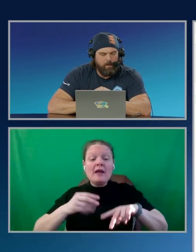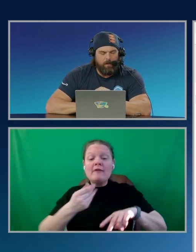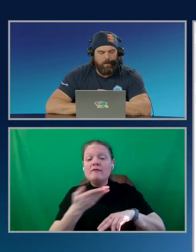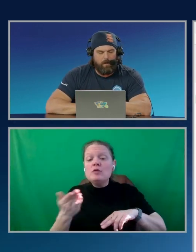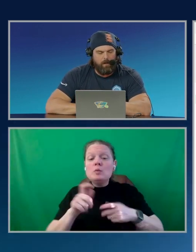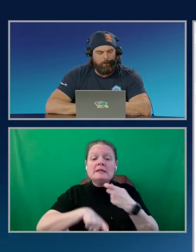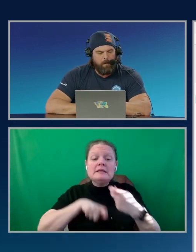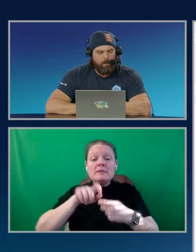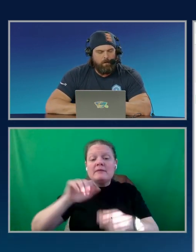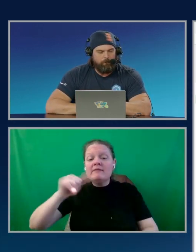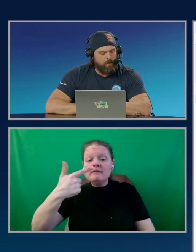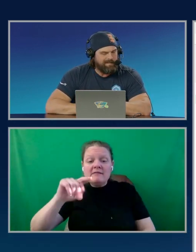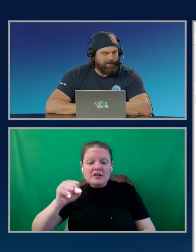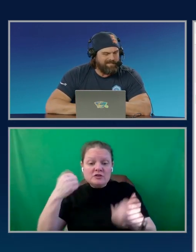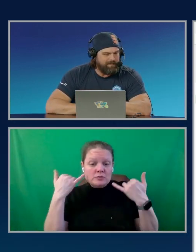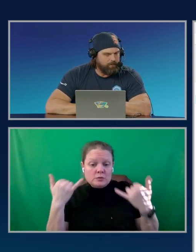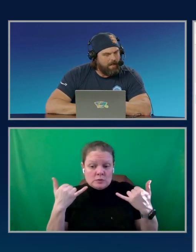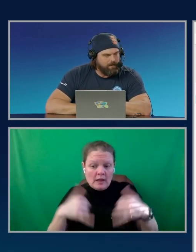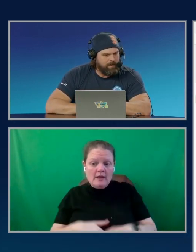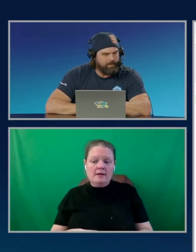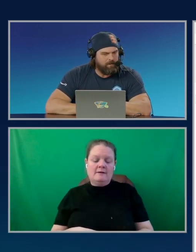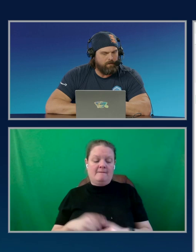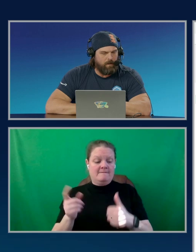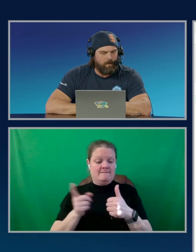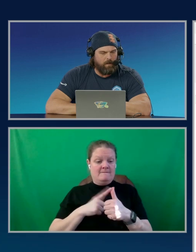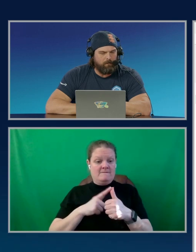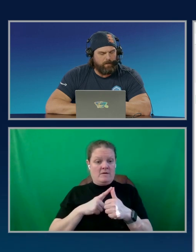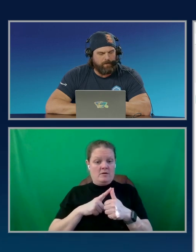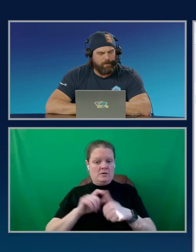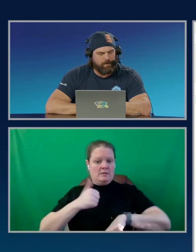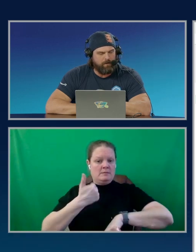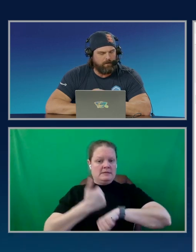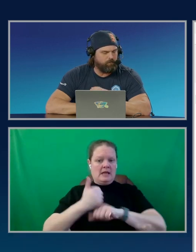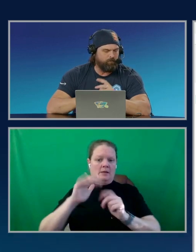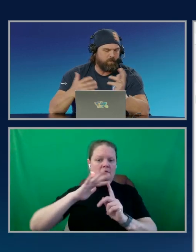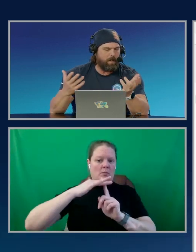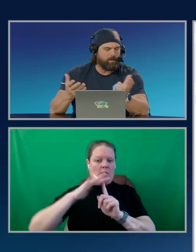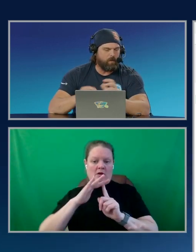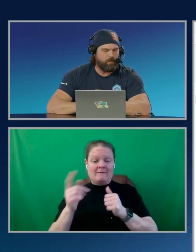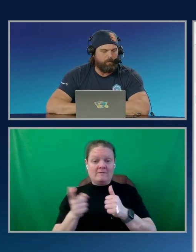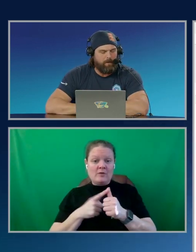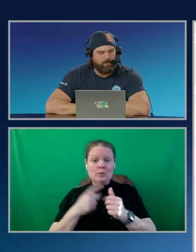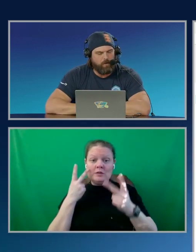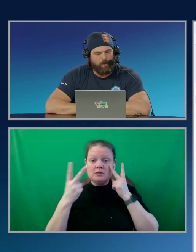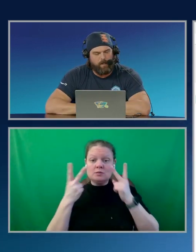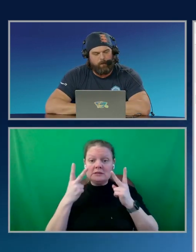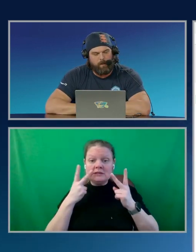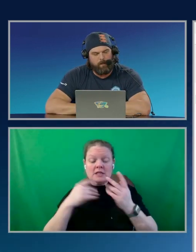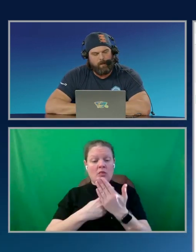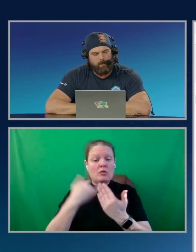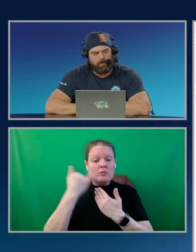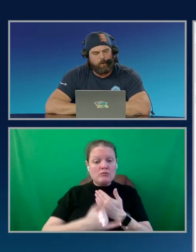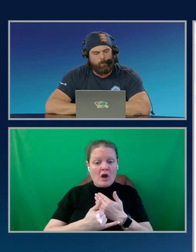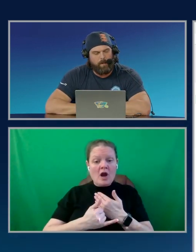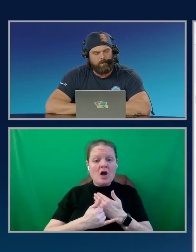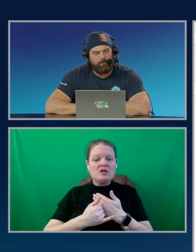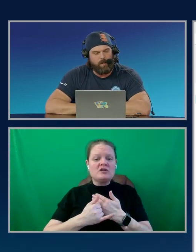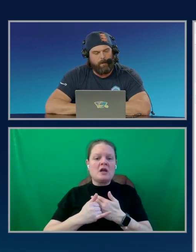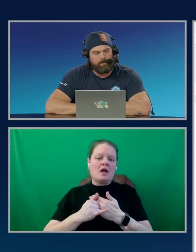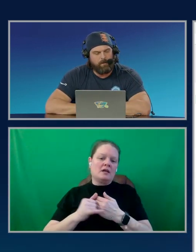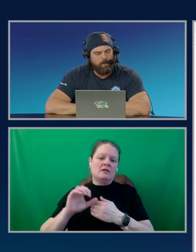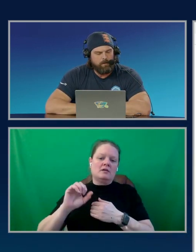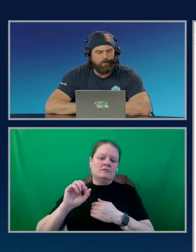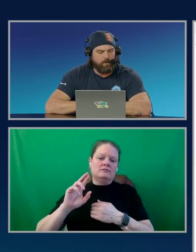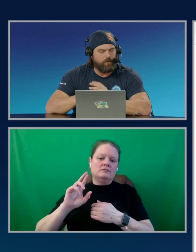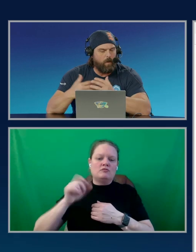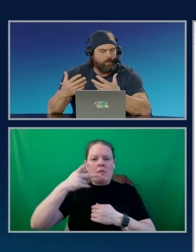today. First, I'm going to set some context. Right, you see this project or this repository that I'm in, this QPets